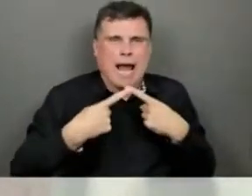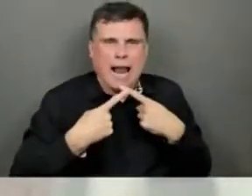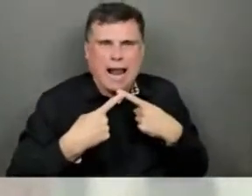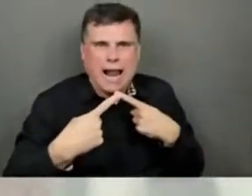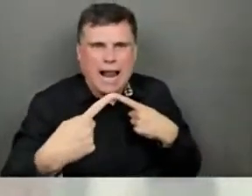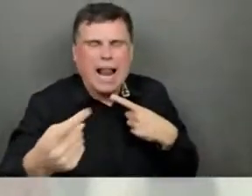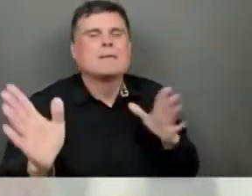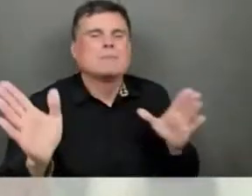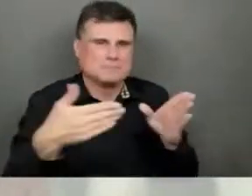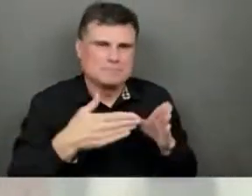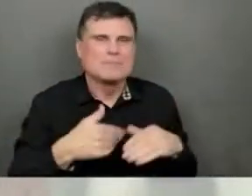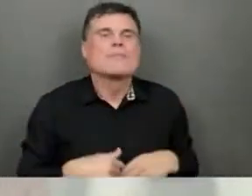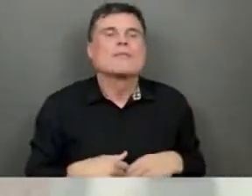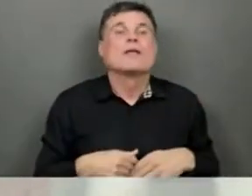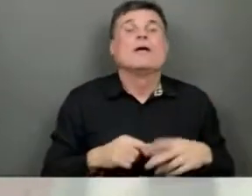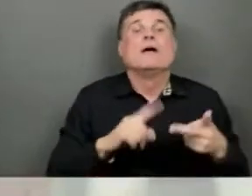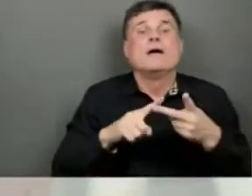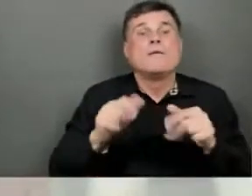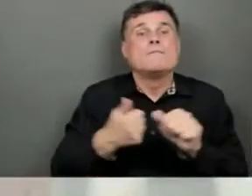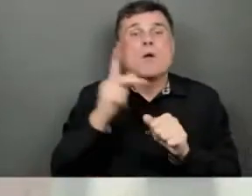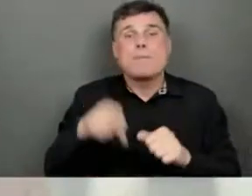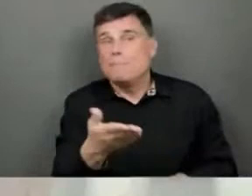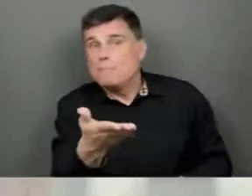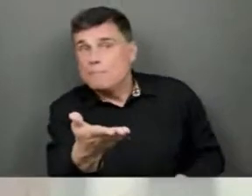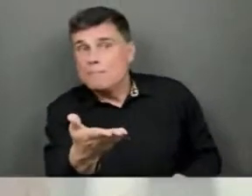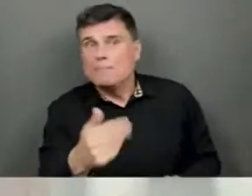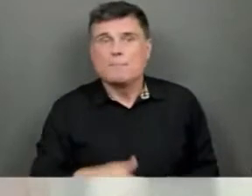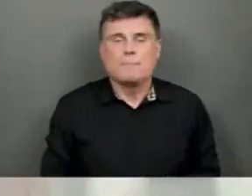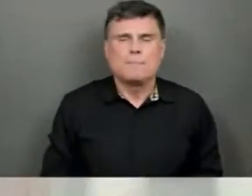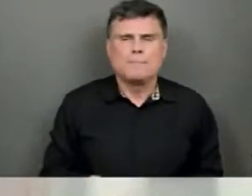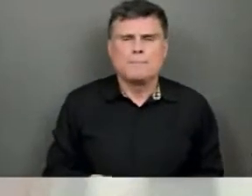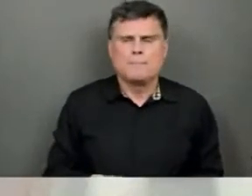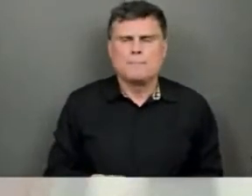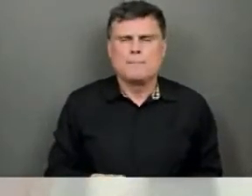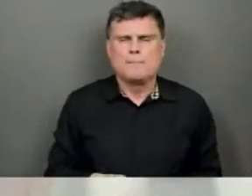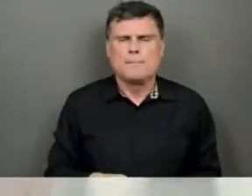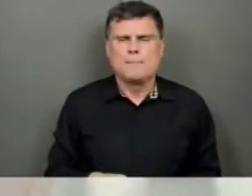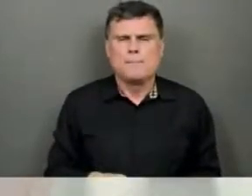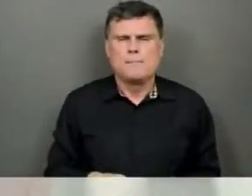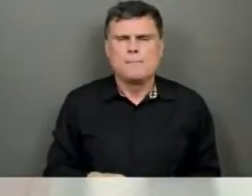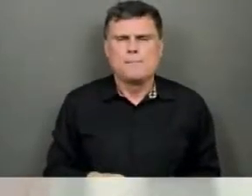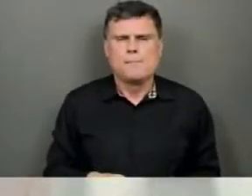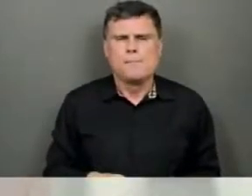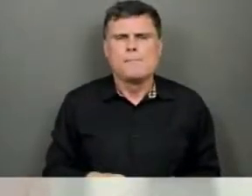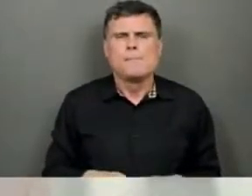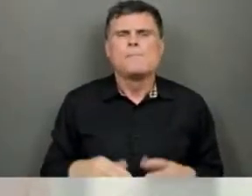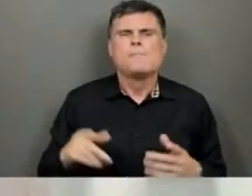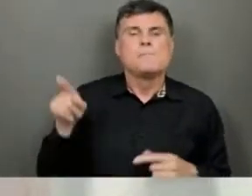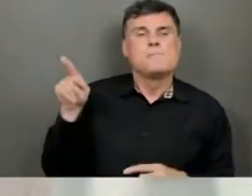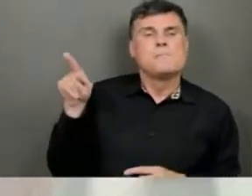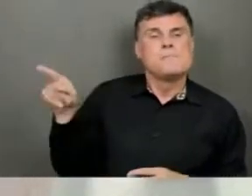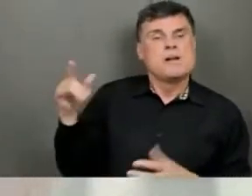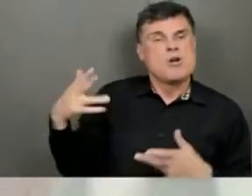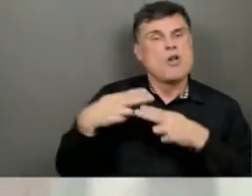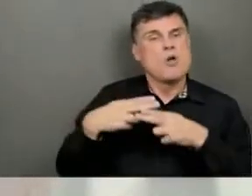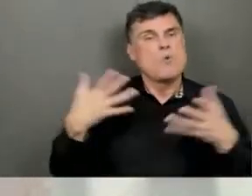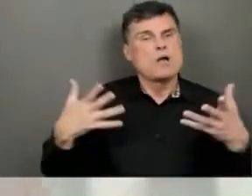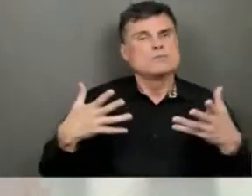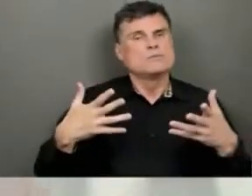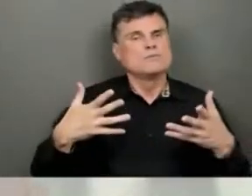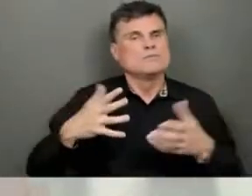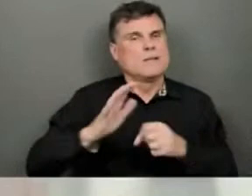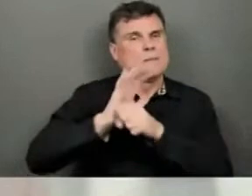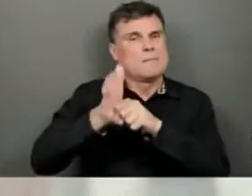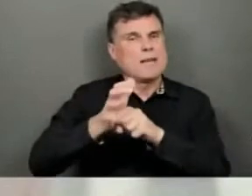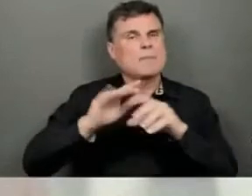Thank you. Yeah, by way of follow-up, I guess I'm wondering, it's still declared a pandemic, but World Health Organization can talk about it. But when do you think it will no longer